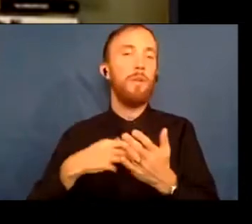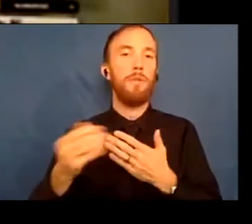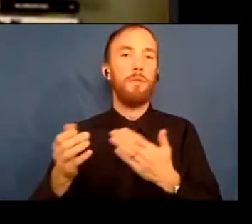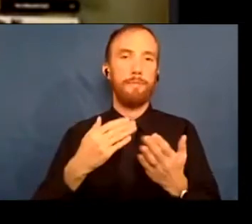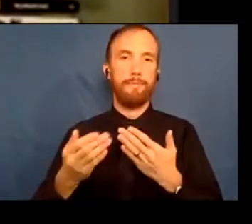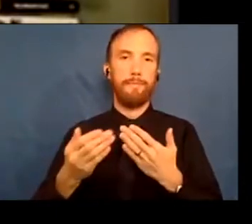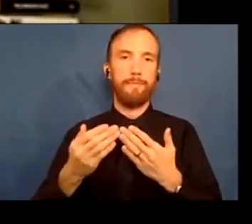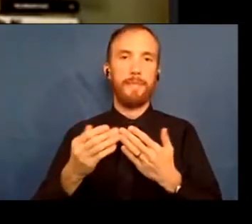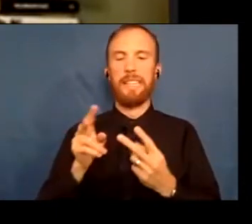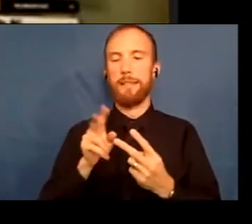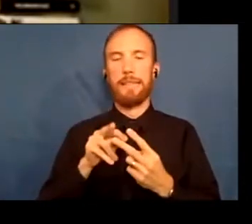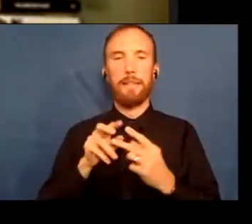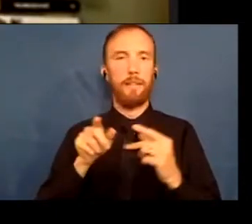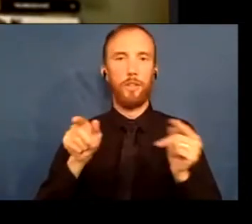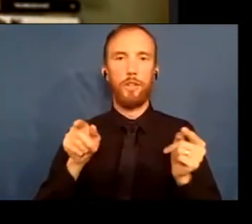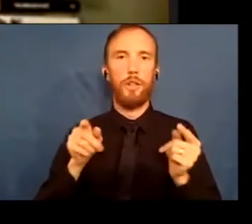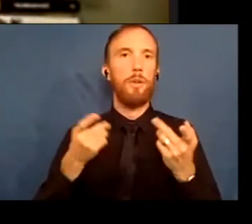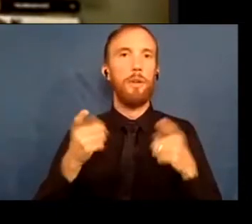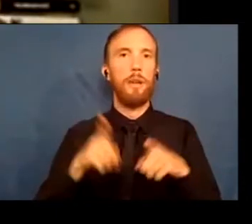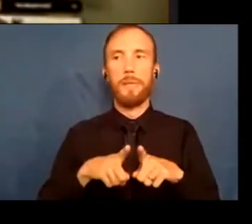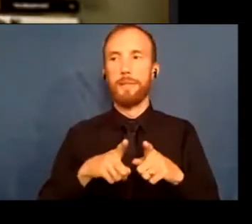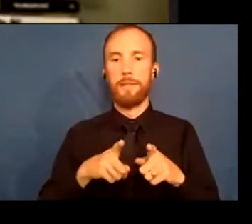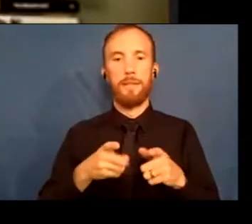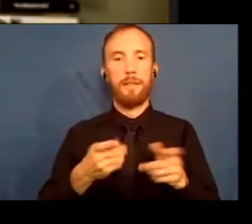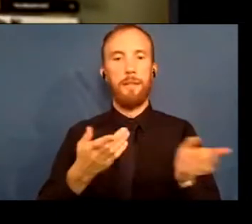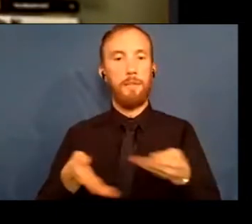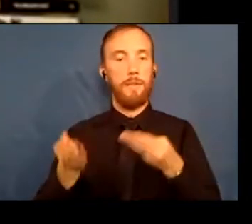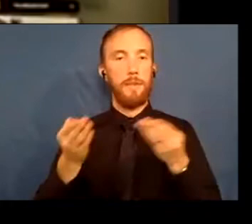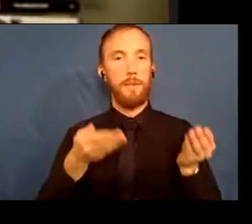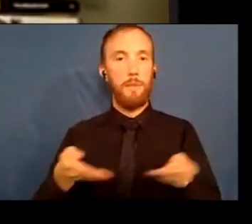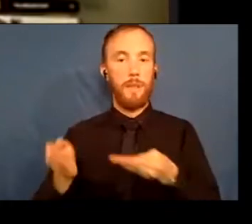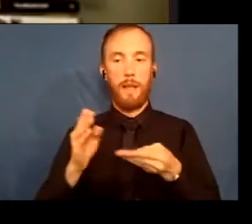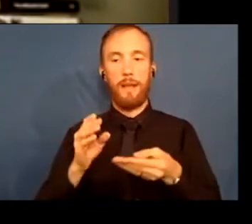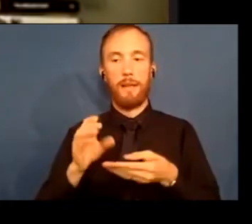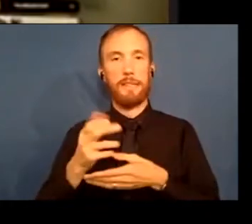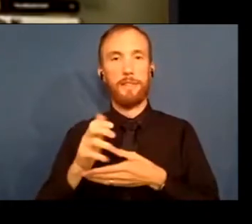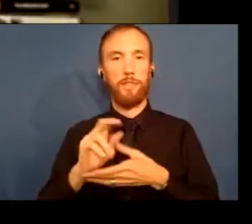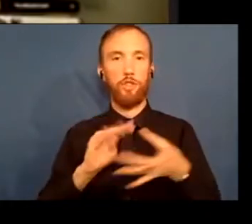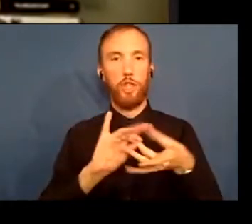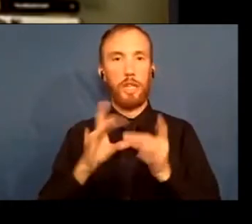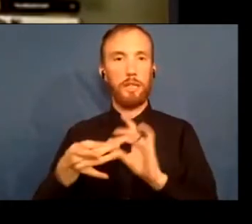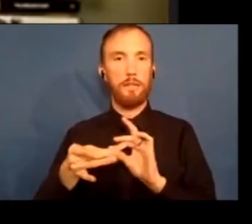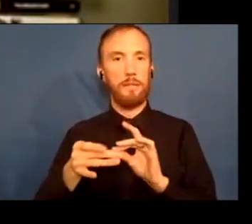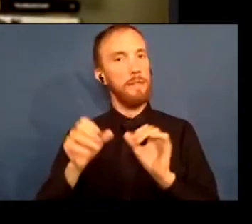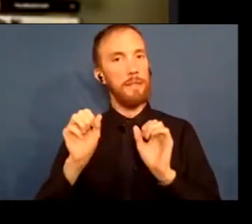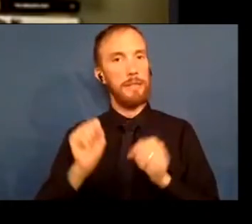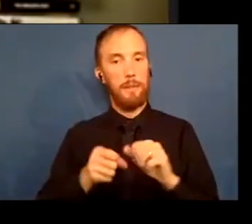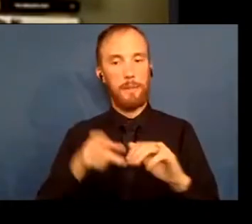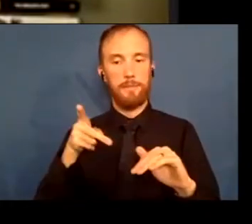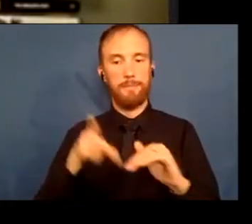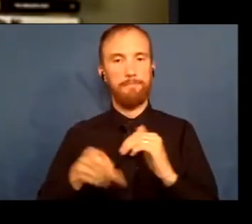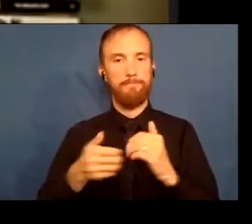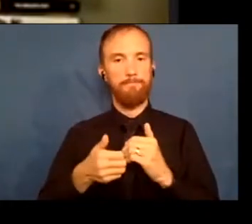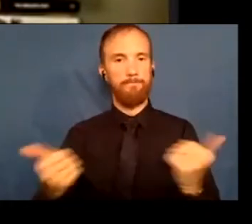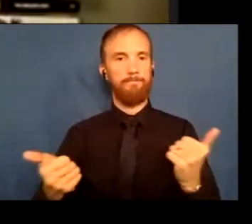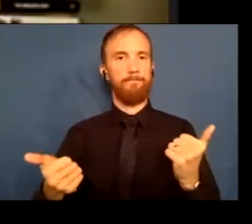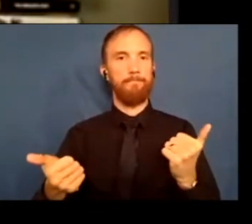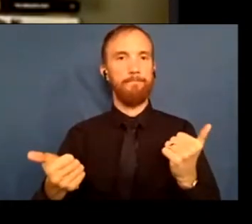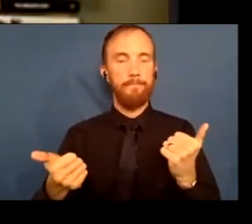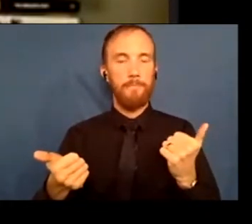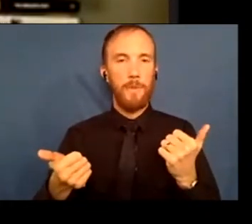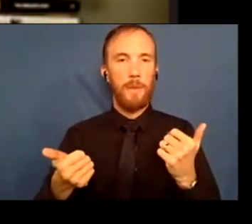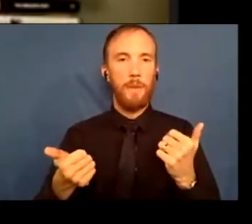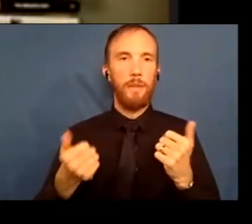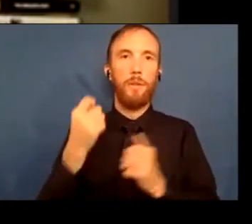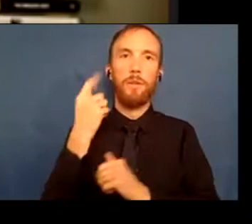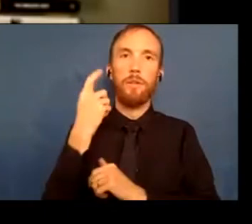cut off from the supply chain. So even the political economic, you know,